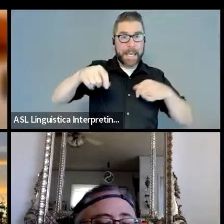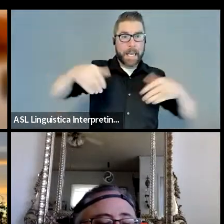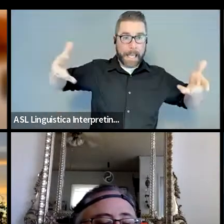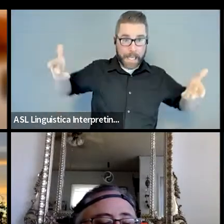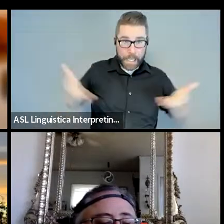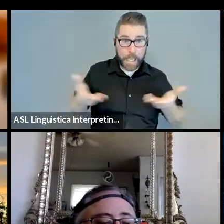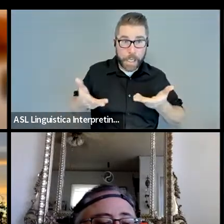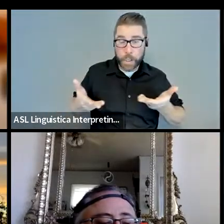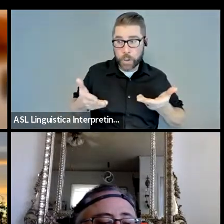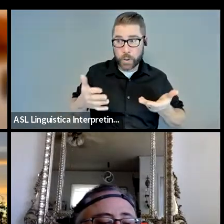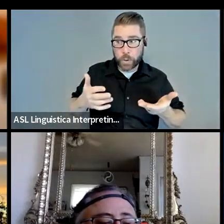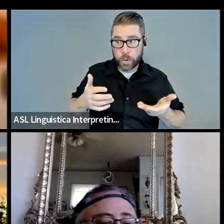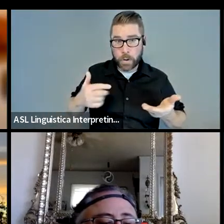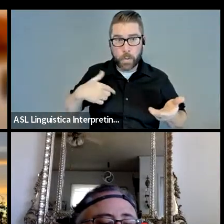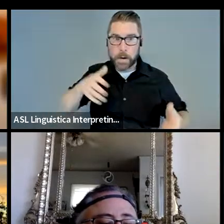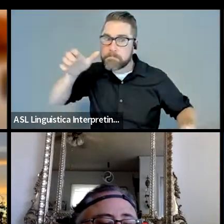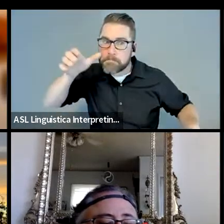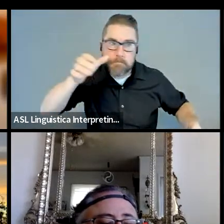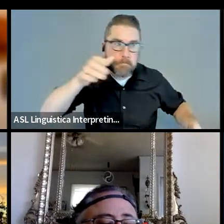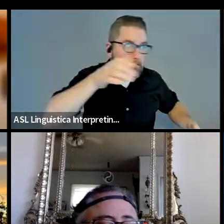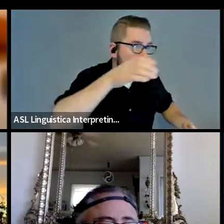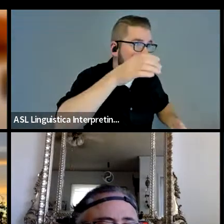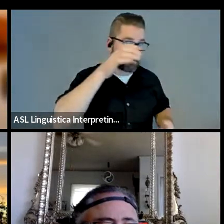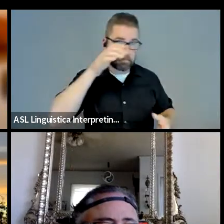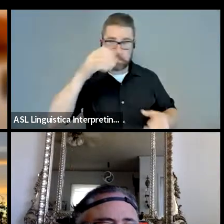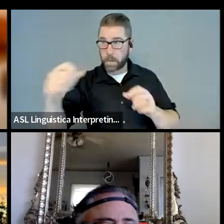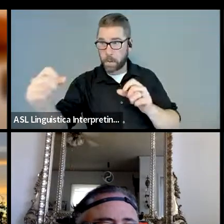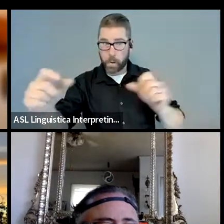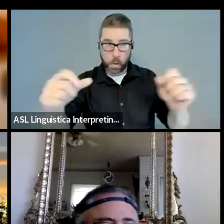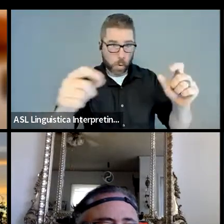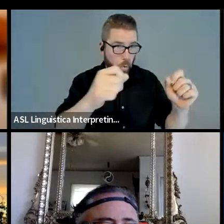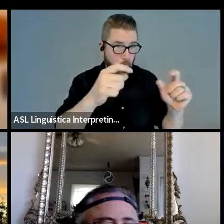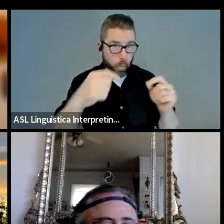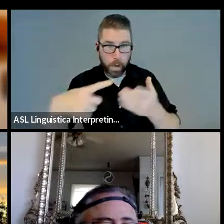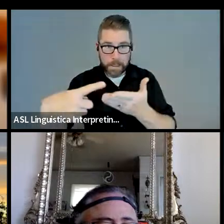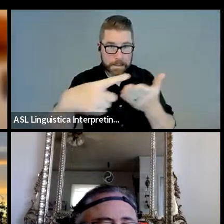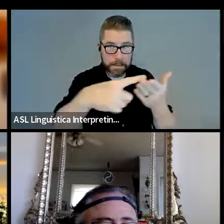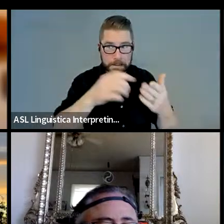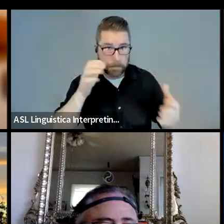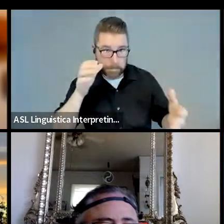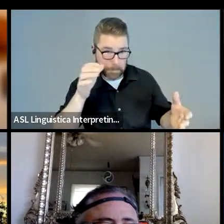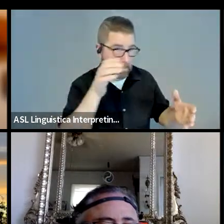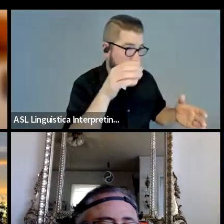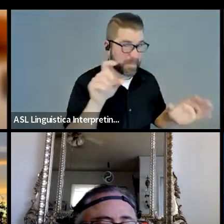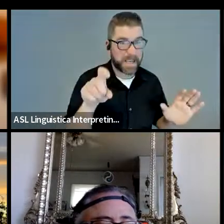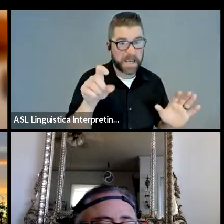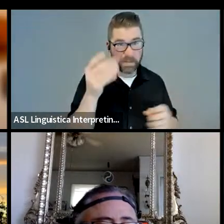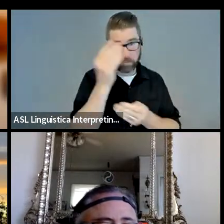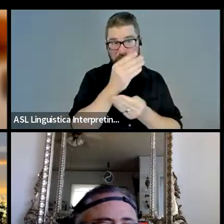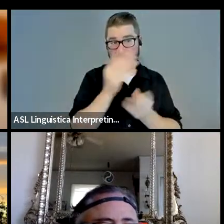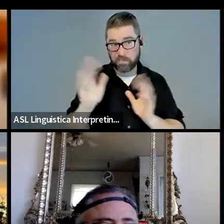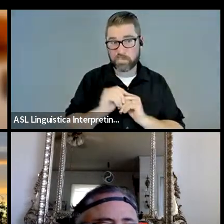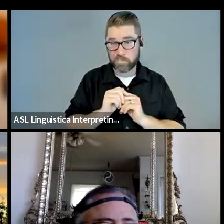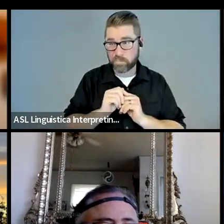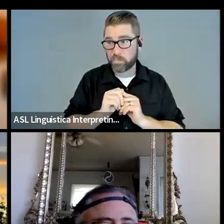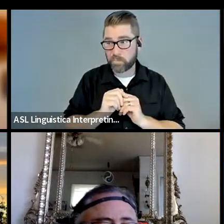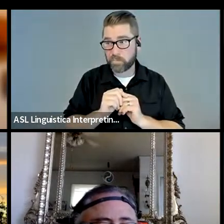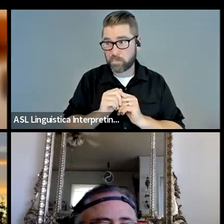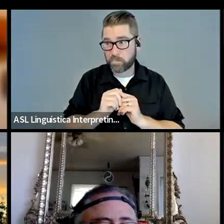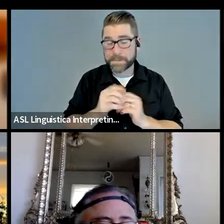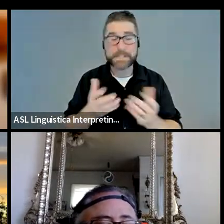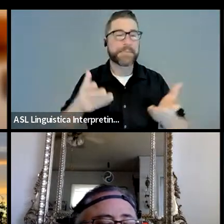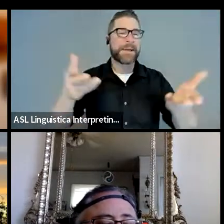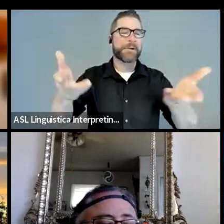can benefit from the answers to the questions that were asked. So welcome back, folks. I see people trickling in back